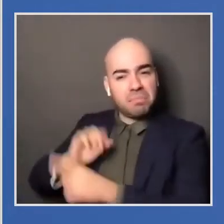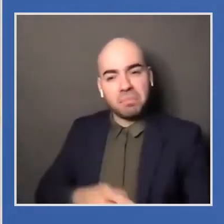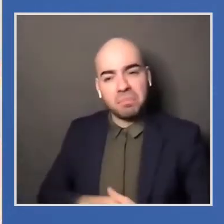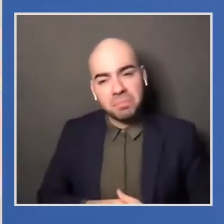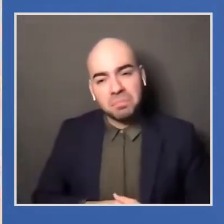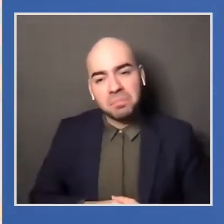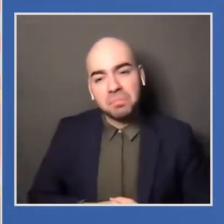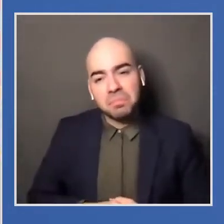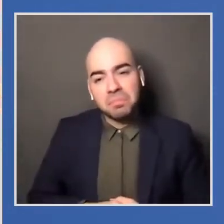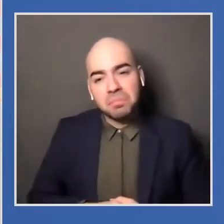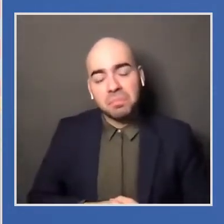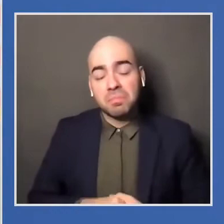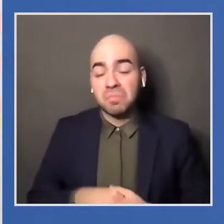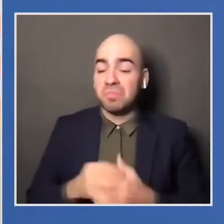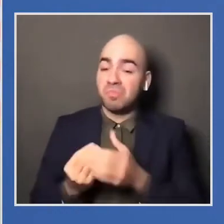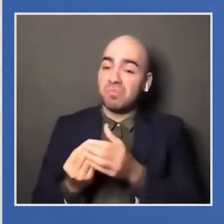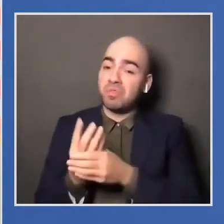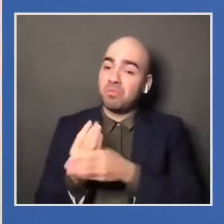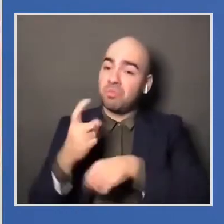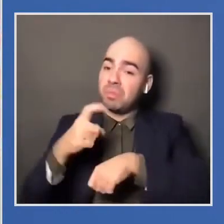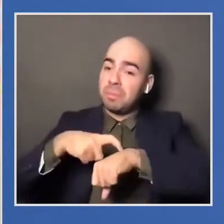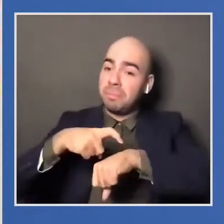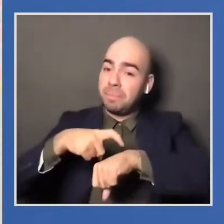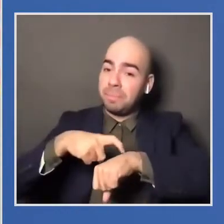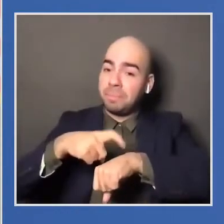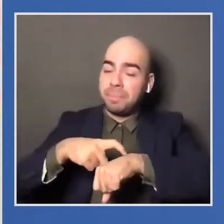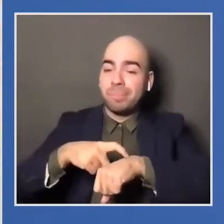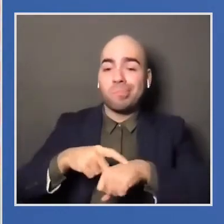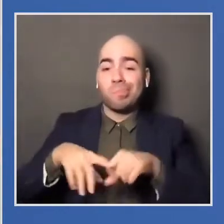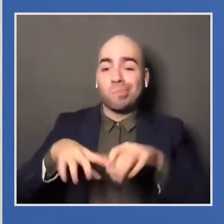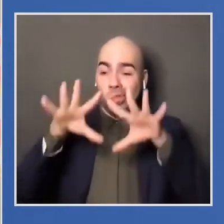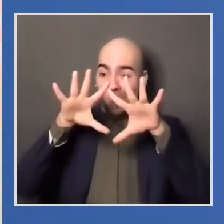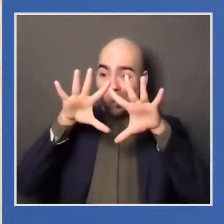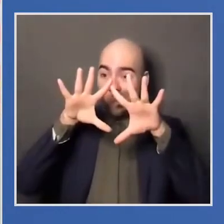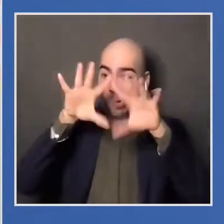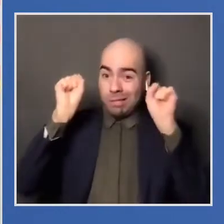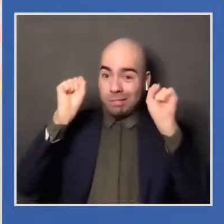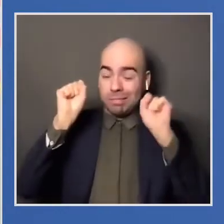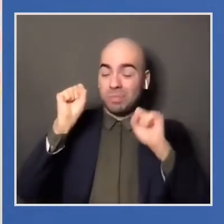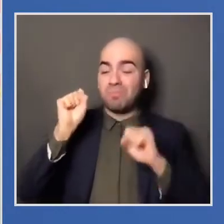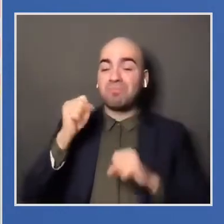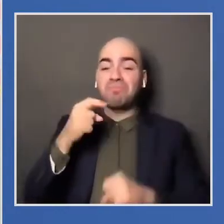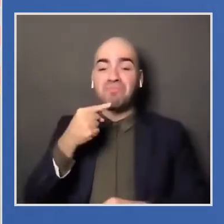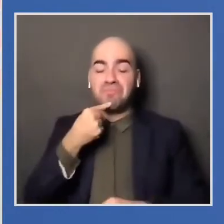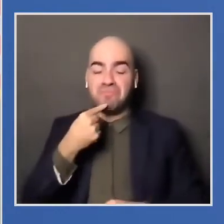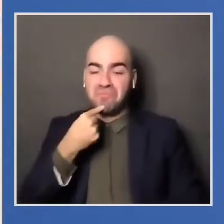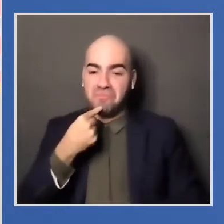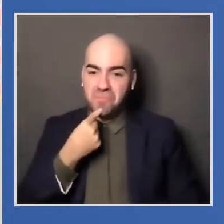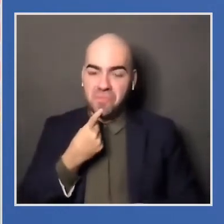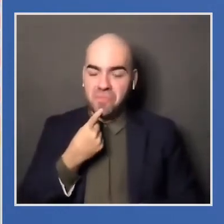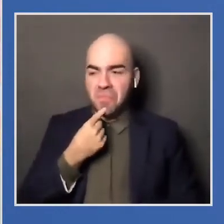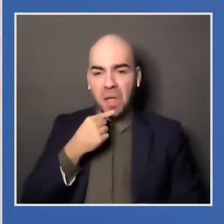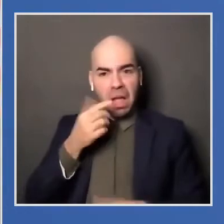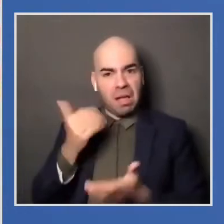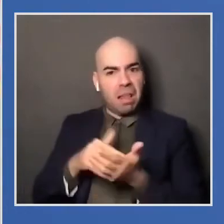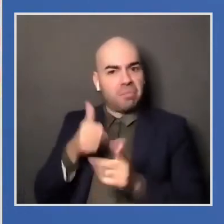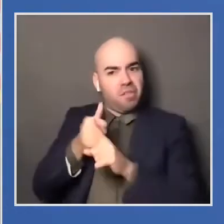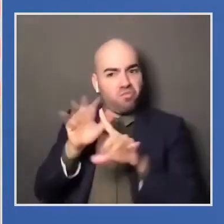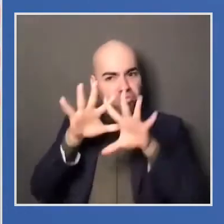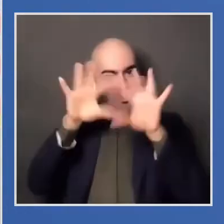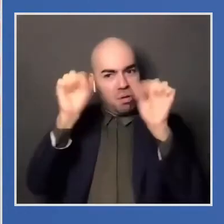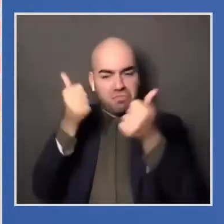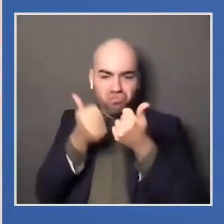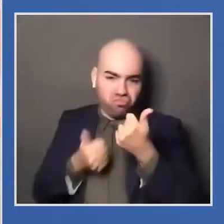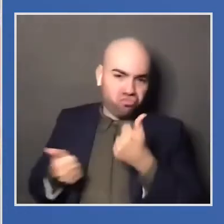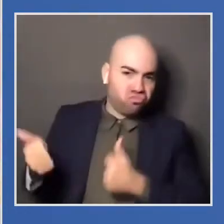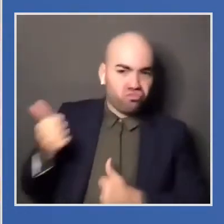In the spring, the president declared in his voice as commander-in-chief, says commander-in-chief,